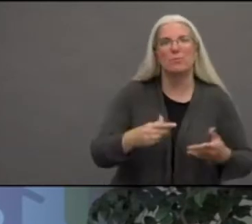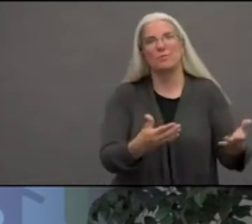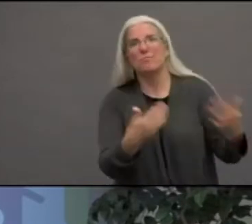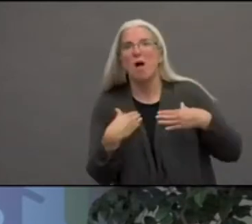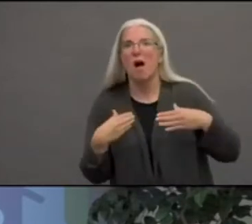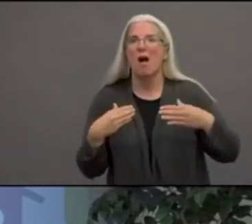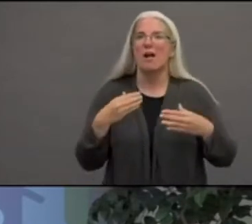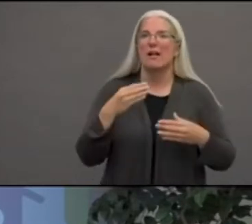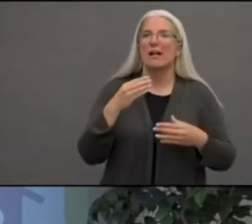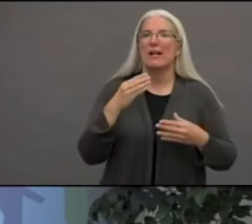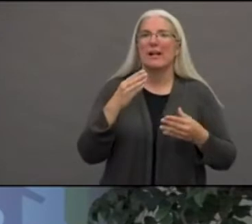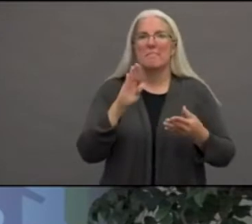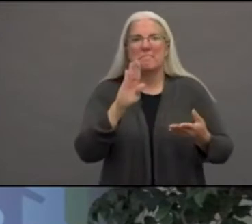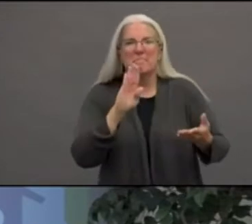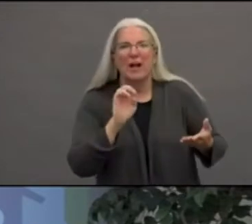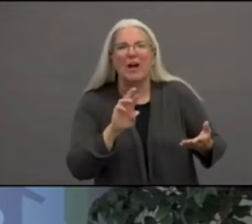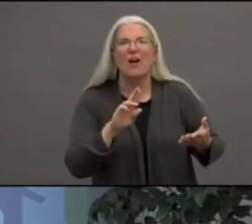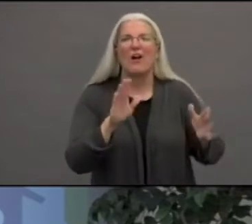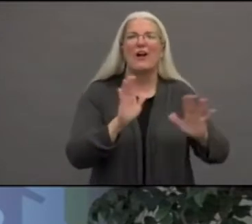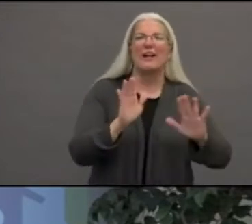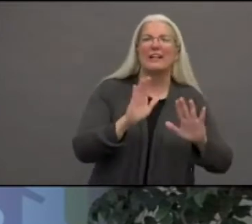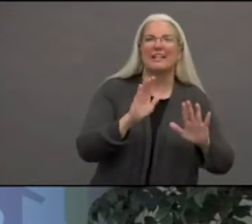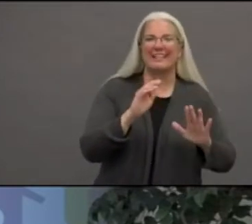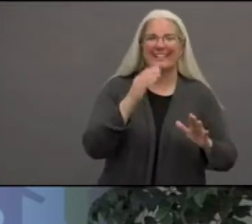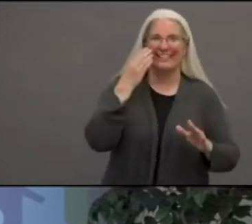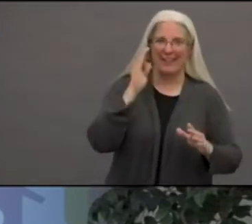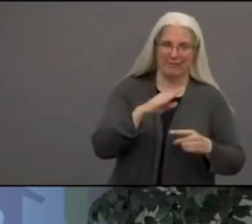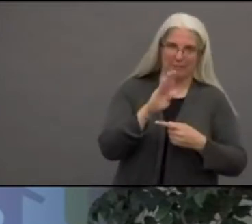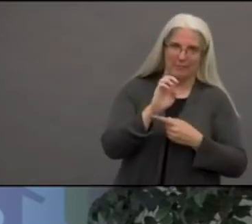don't taste as good through the phone when you're looking at it on